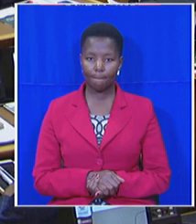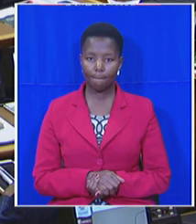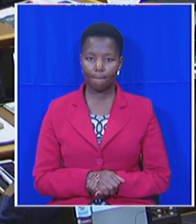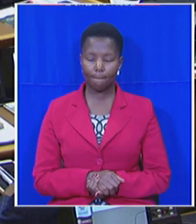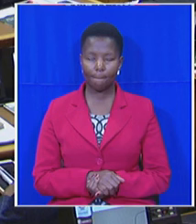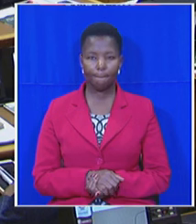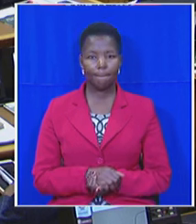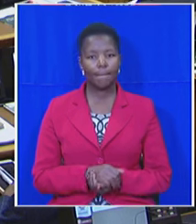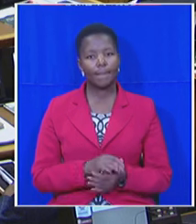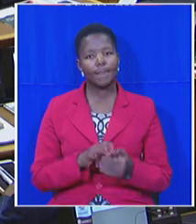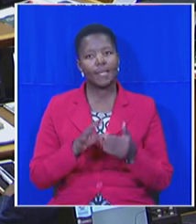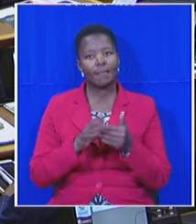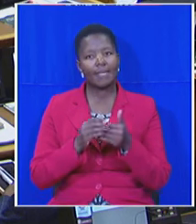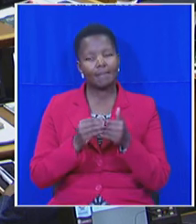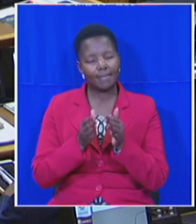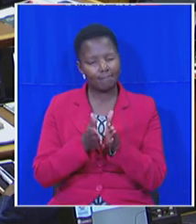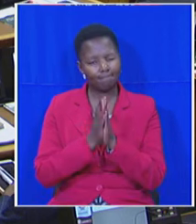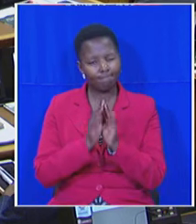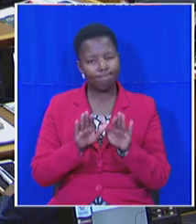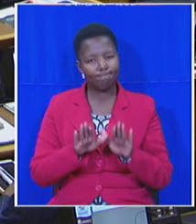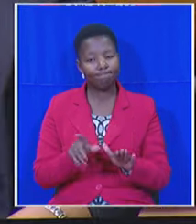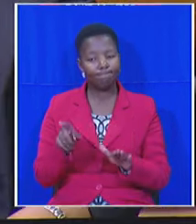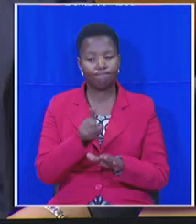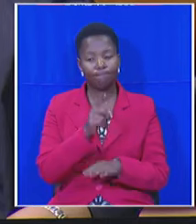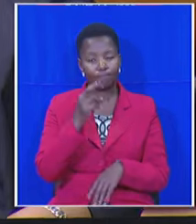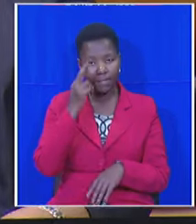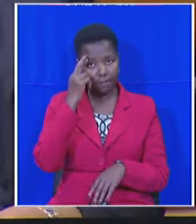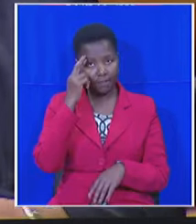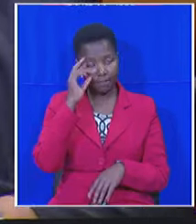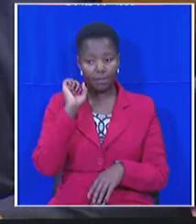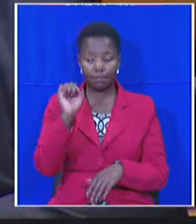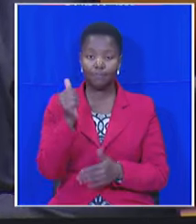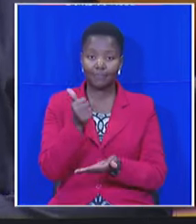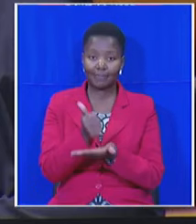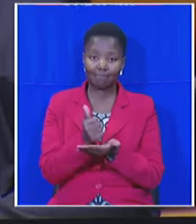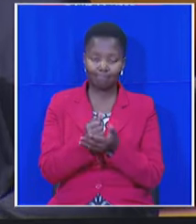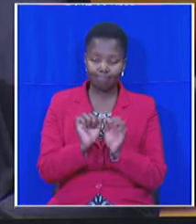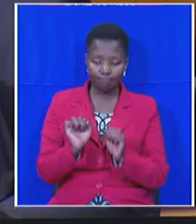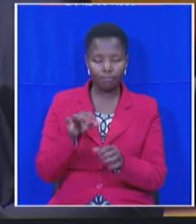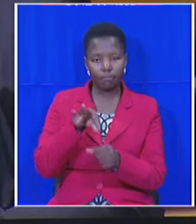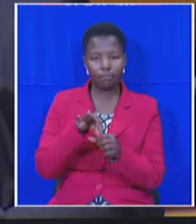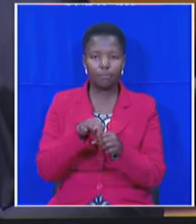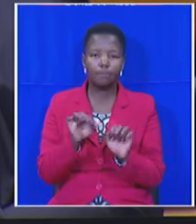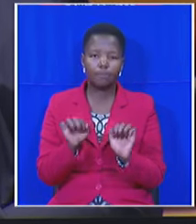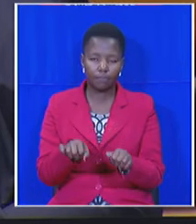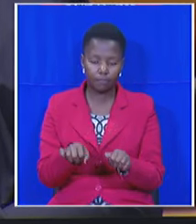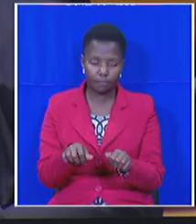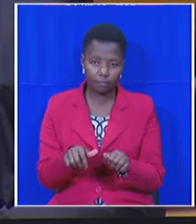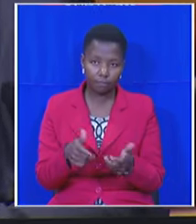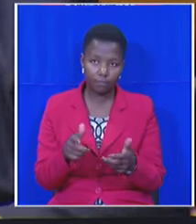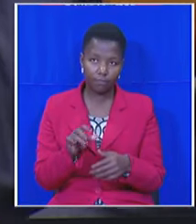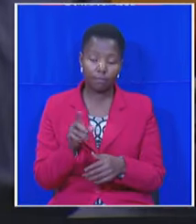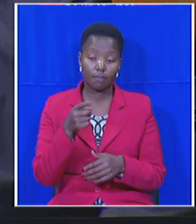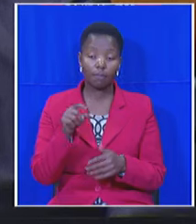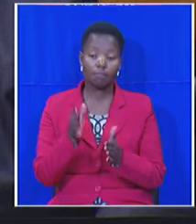Order, honourable members. I would like to remind members that they may only vote from their allocated seats.